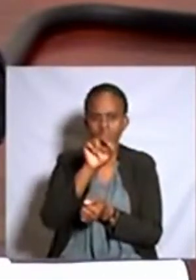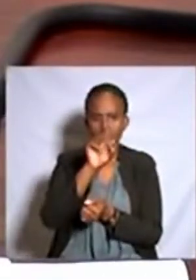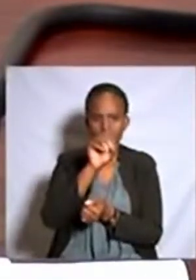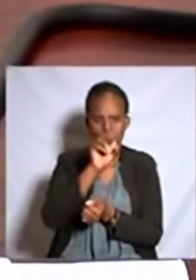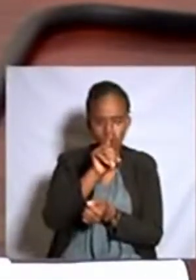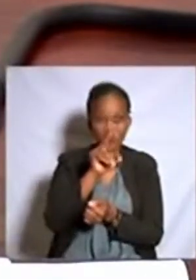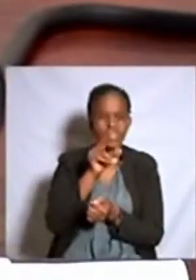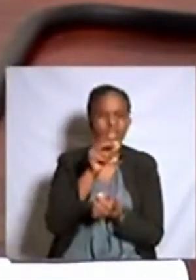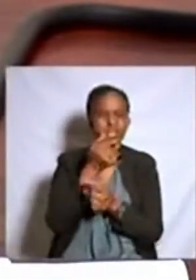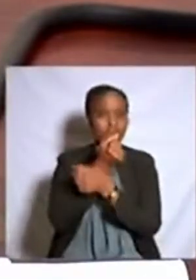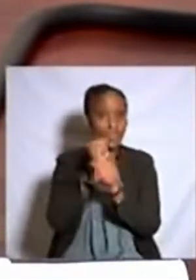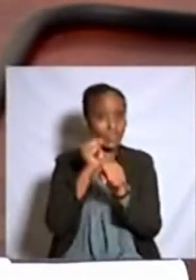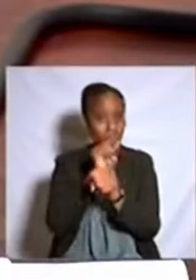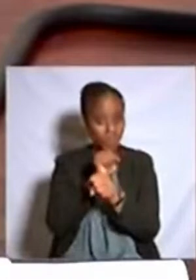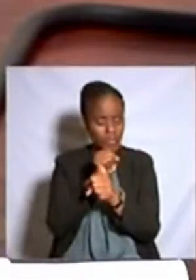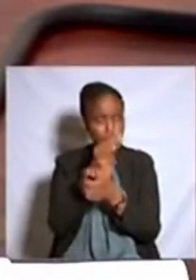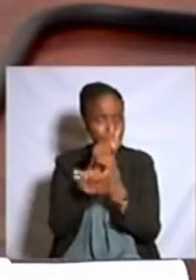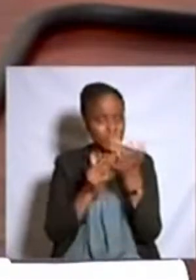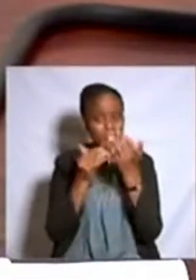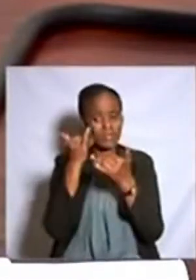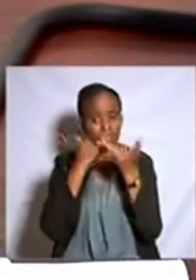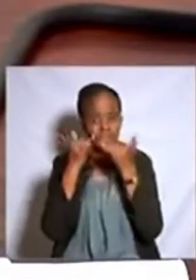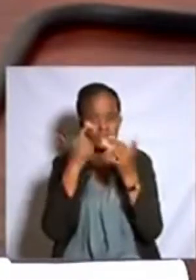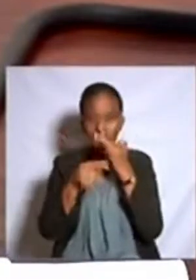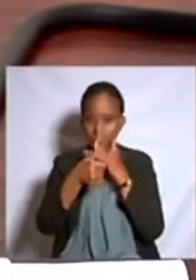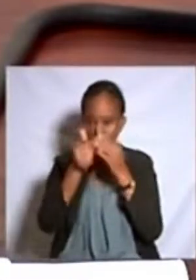these errors that you are